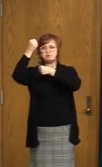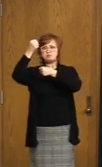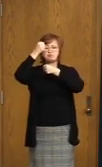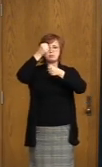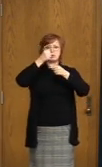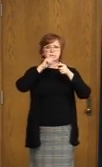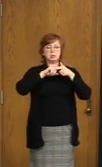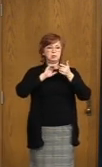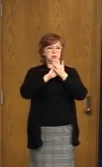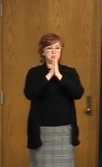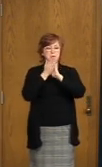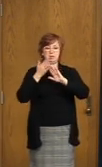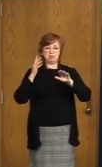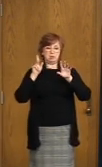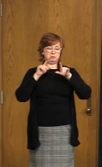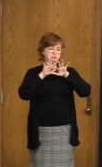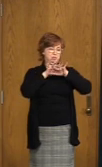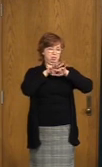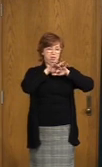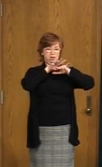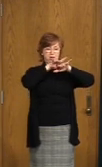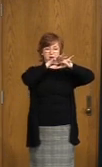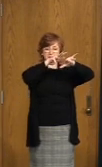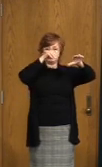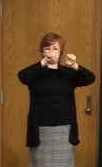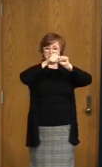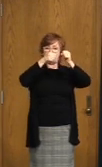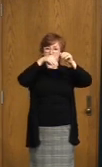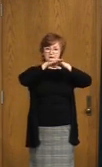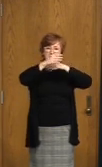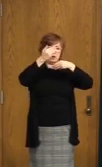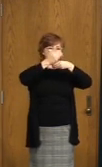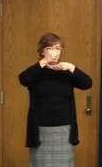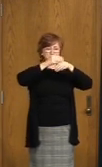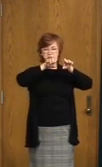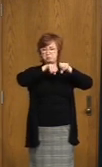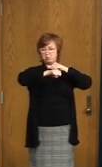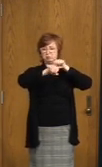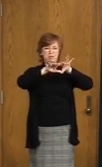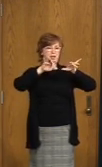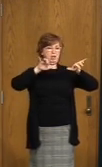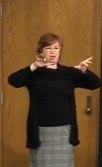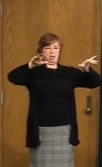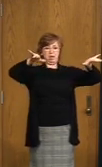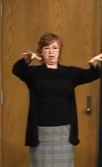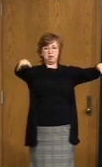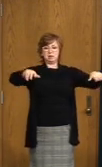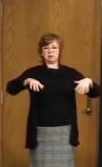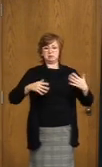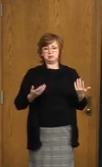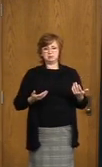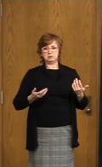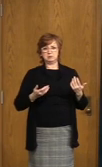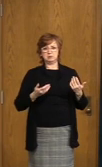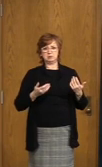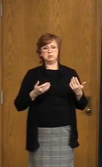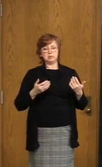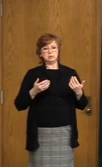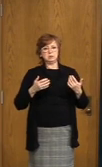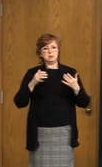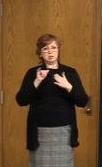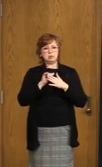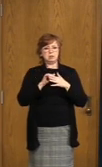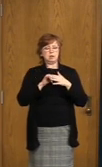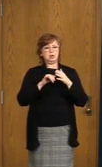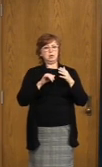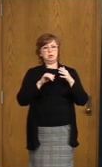was where a group of people took a protest, they crossed the line. They took a protest away from being about the